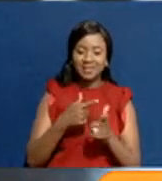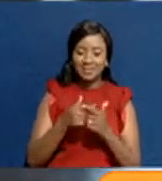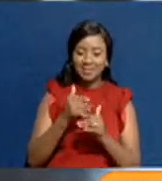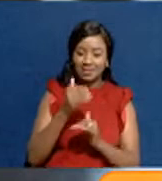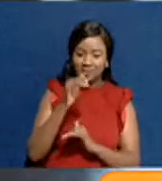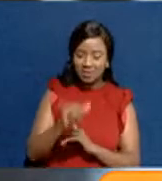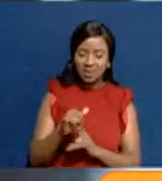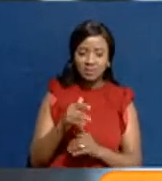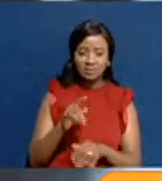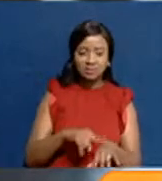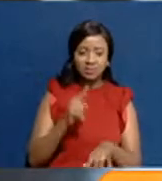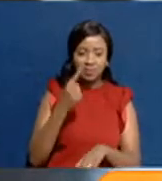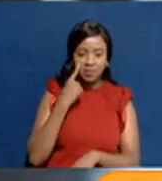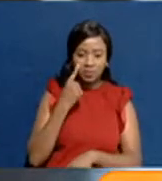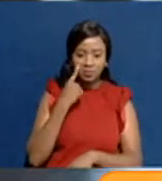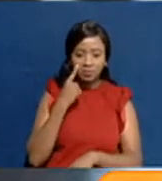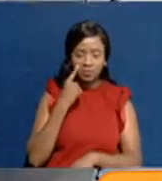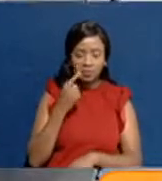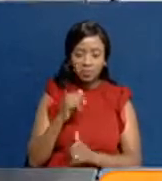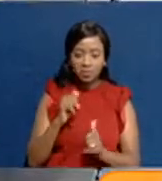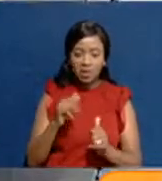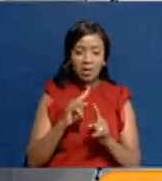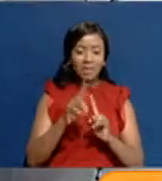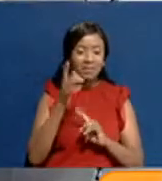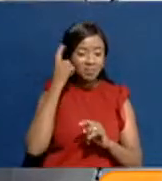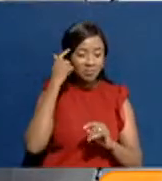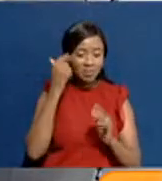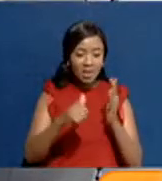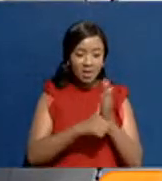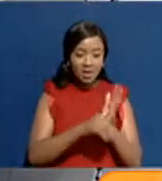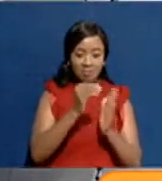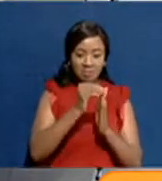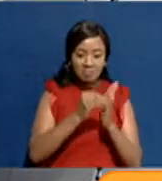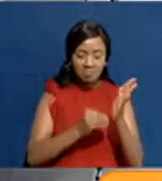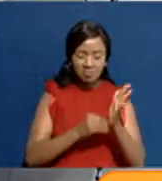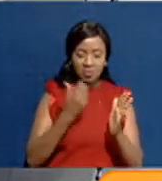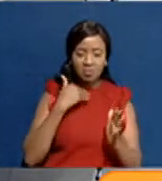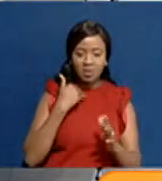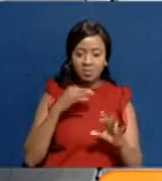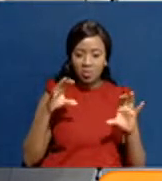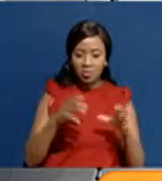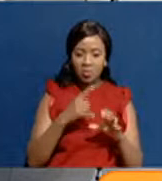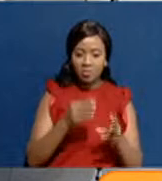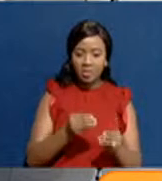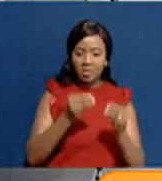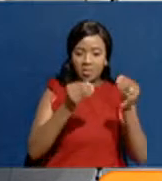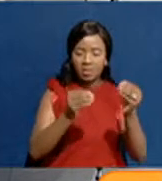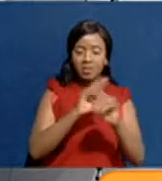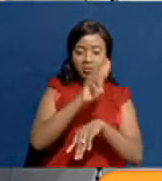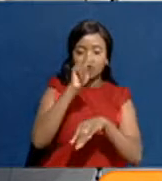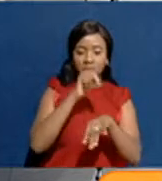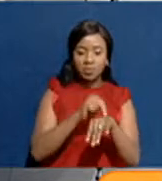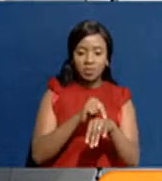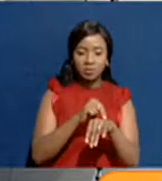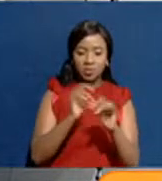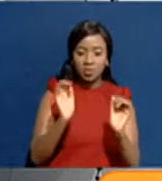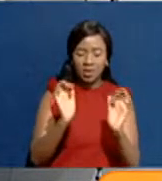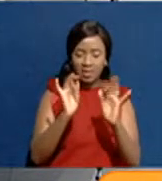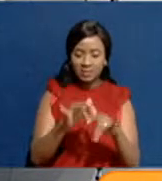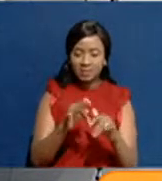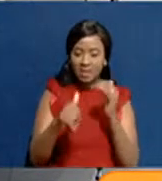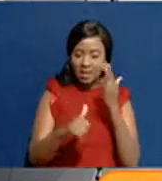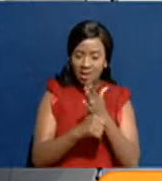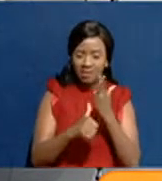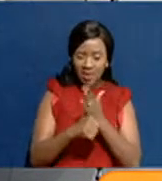that the cabinet secretary... But Sam, you remember the list of shame in 2015 yes. in his address to the National Assembly?